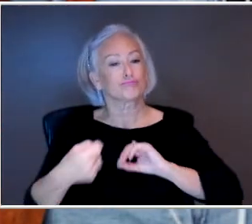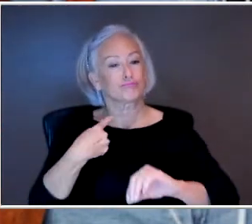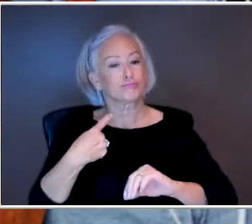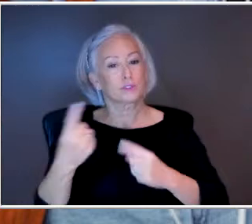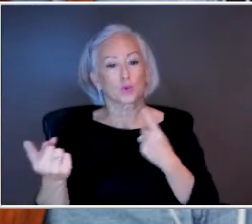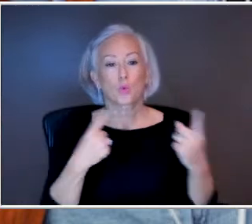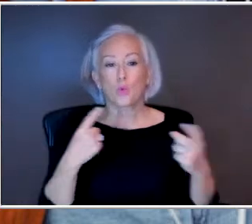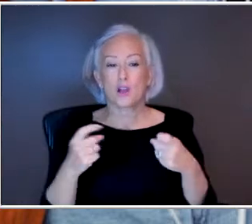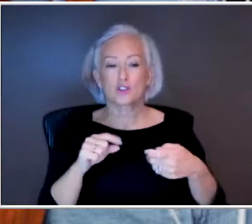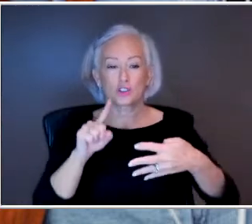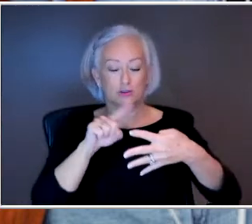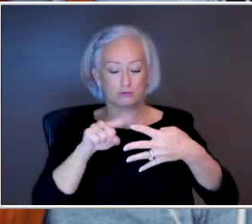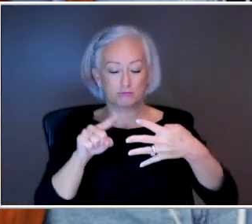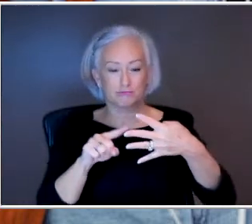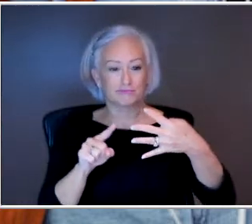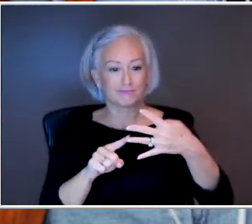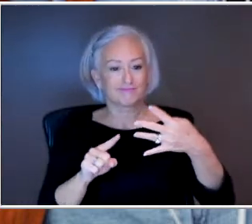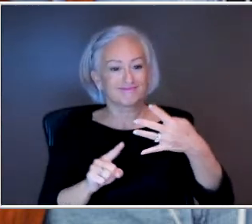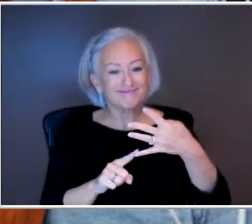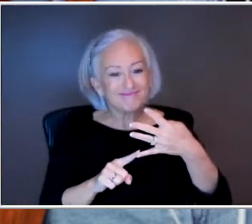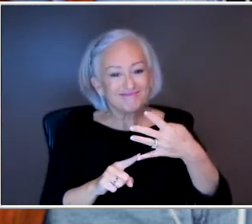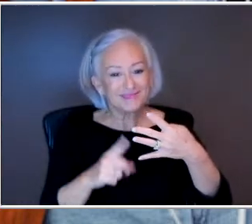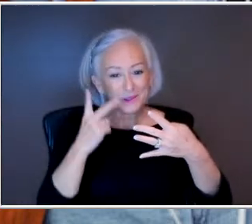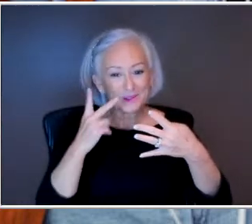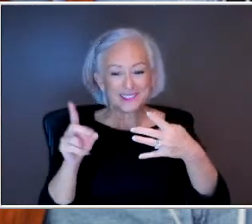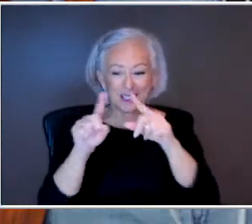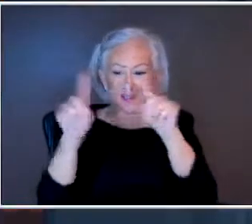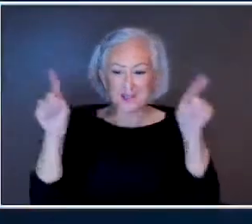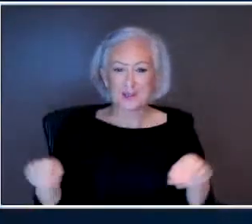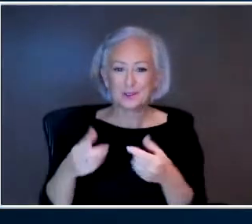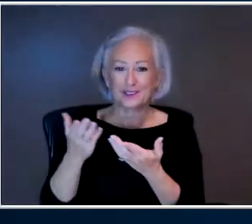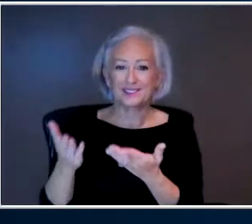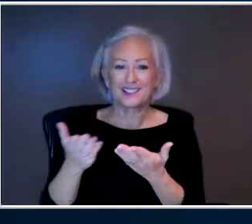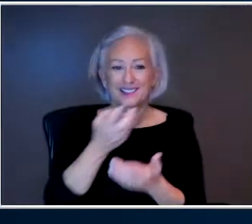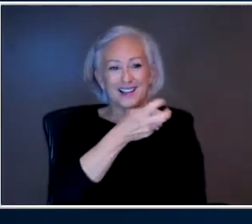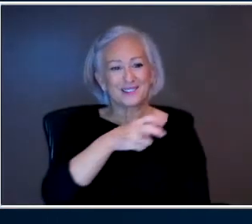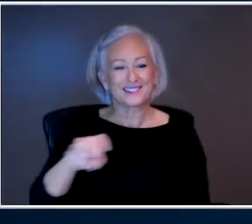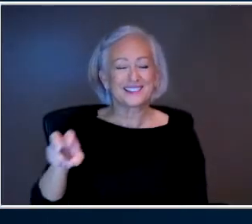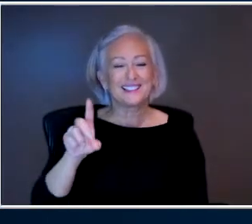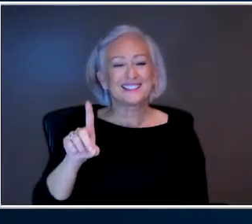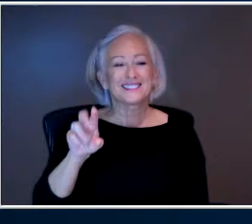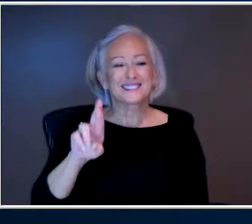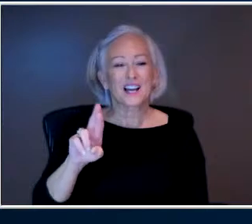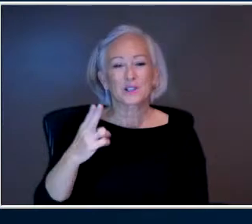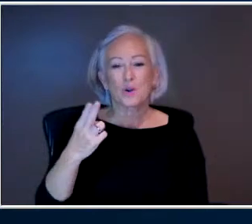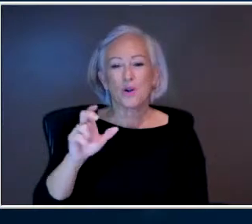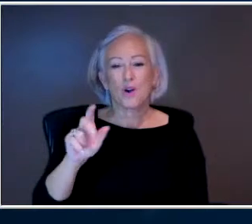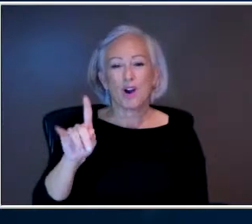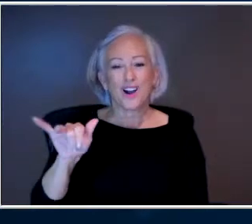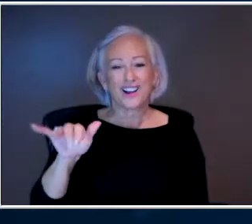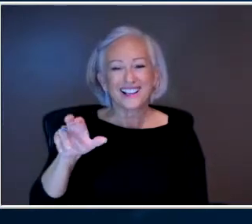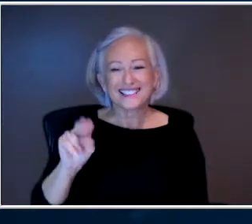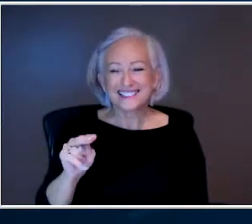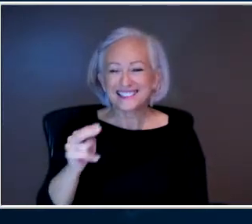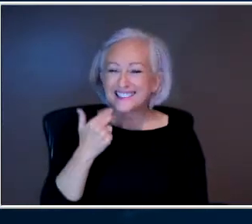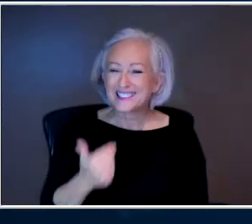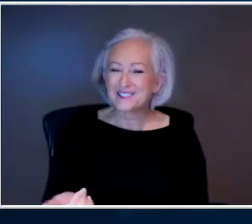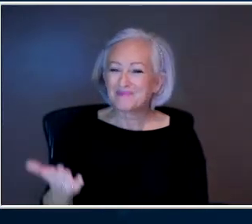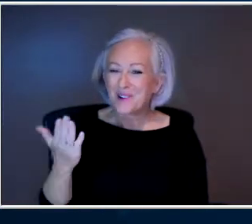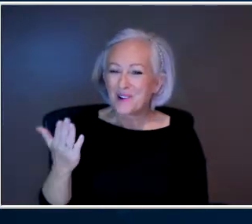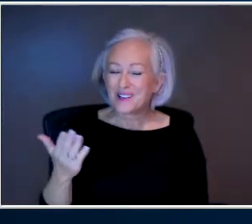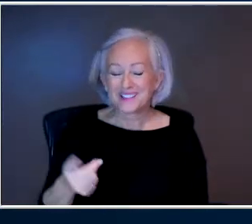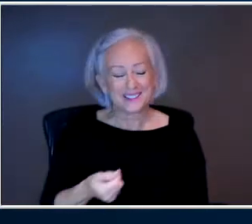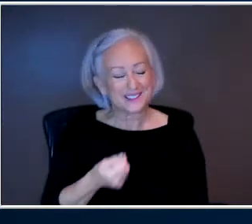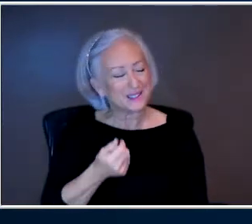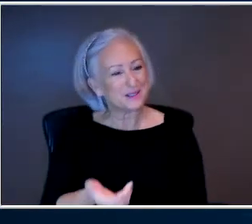Info is right there on your screen. Let's check in with Dr. Dana Hawkinson, Medical Director of Infection Prevention and Control. Good morning. Yeah, hi. Hi. What a segue